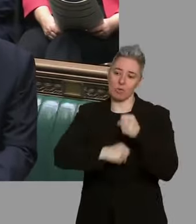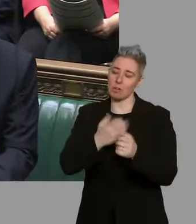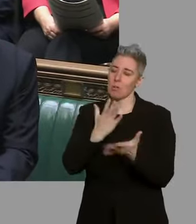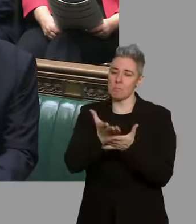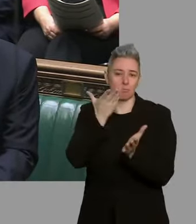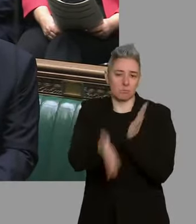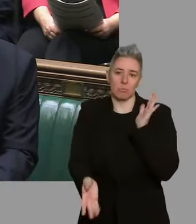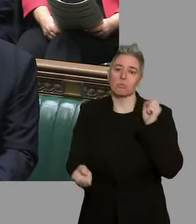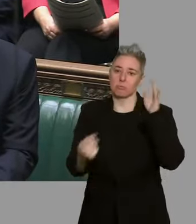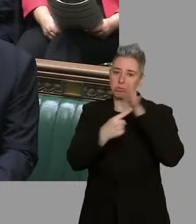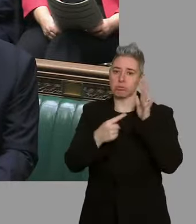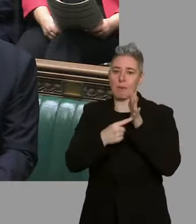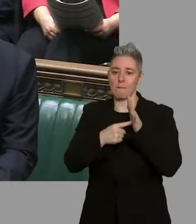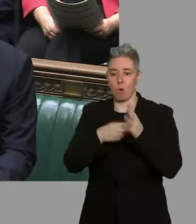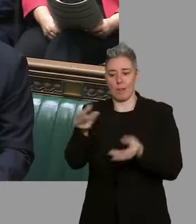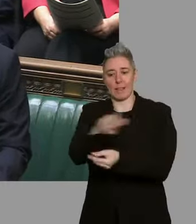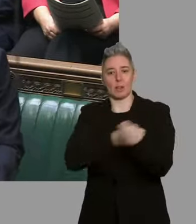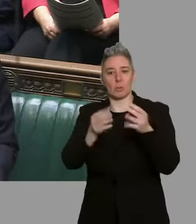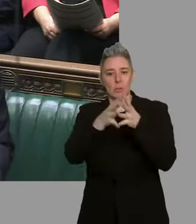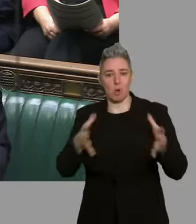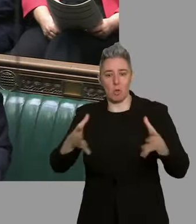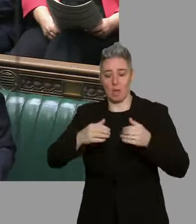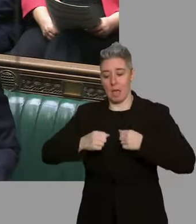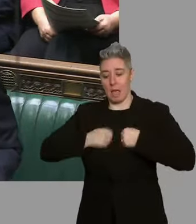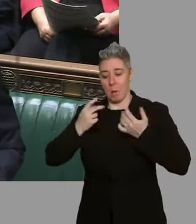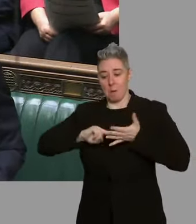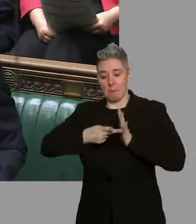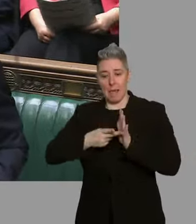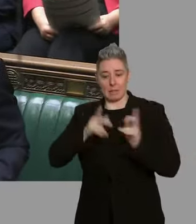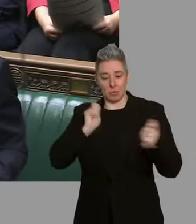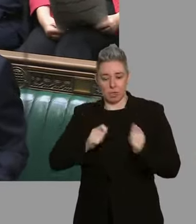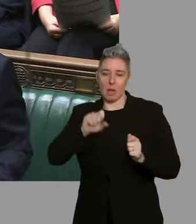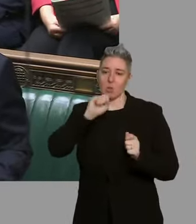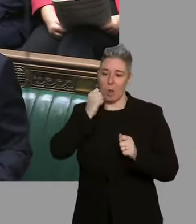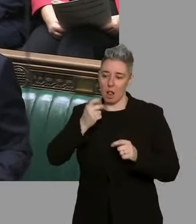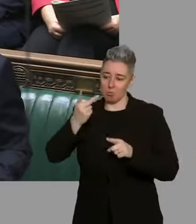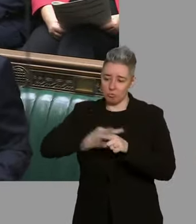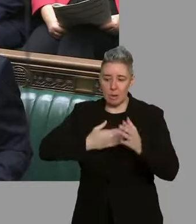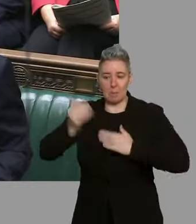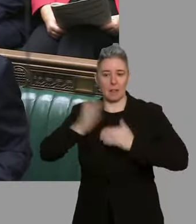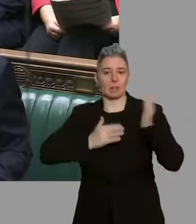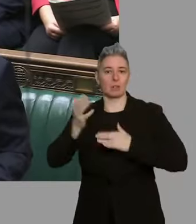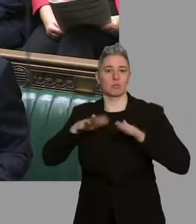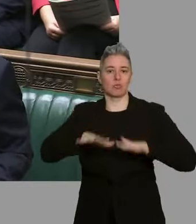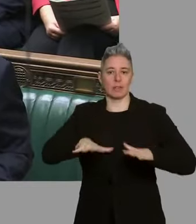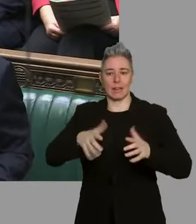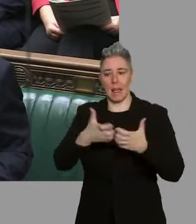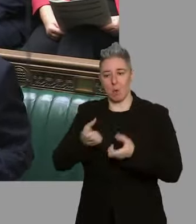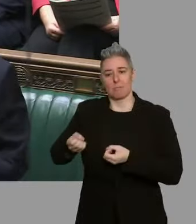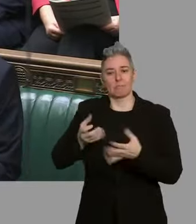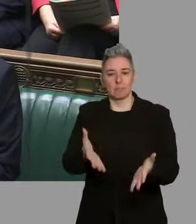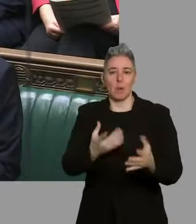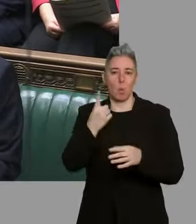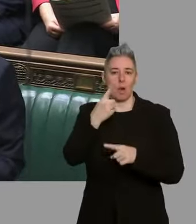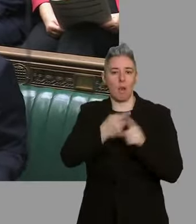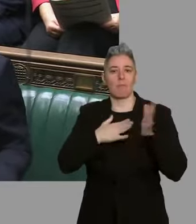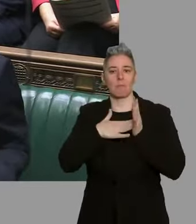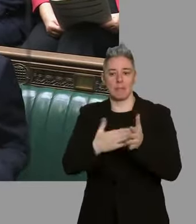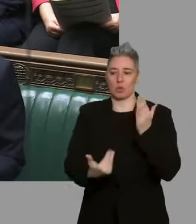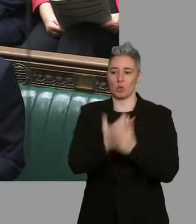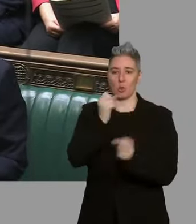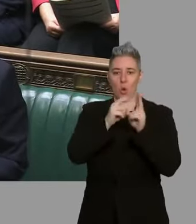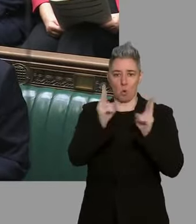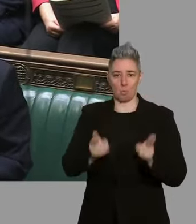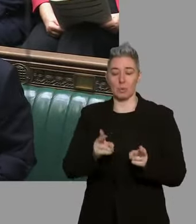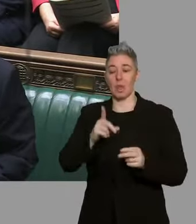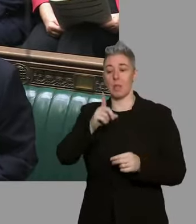delivering 1.5 million new homes. That's why we've established Skills England, reforming our planning system and training the workforce.